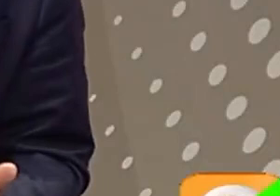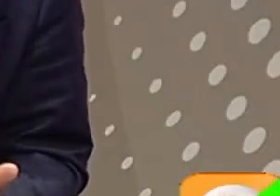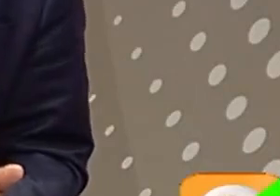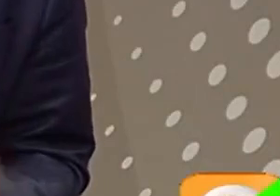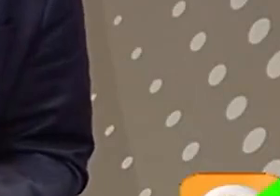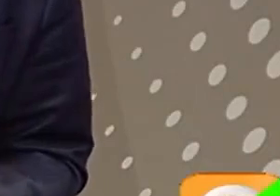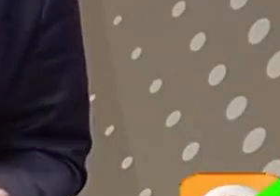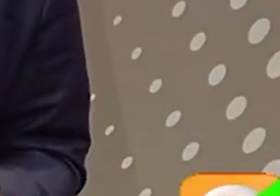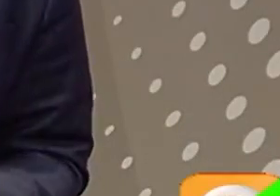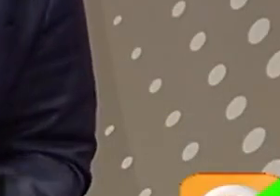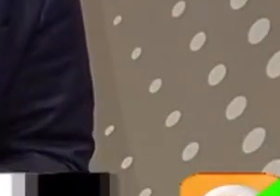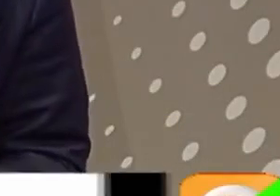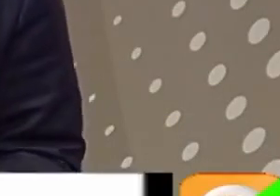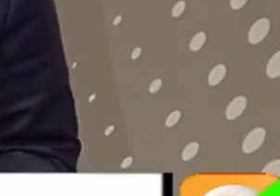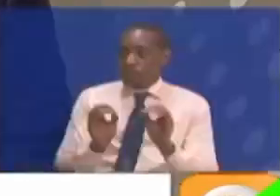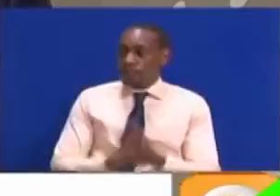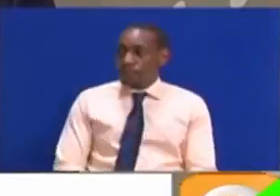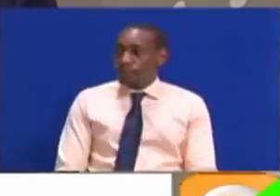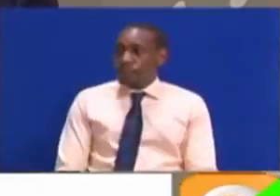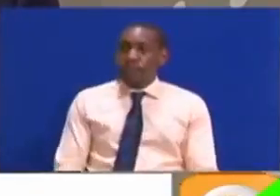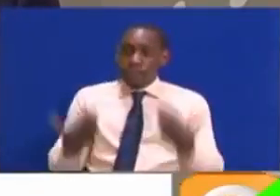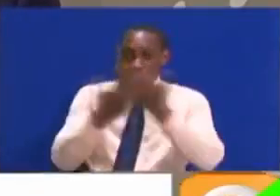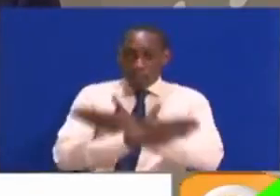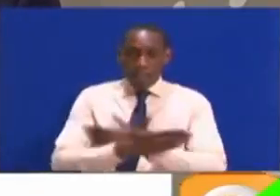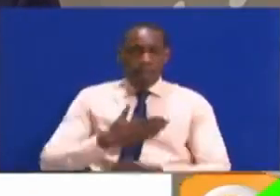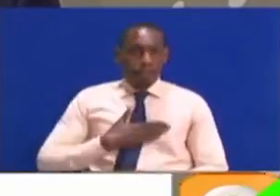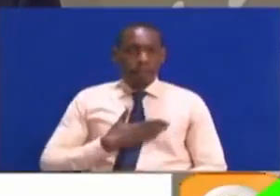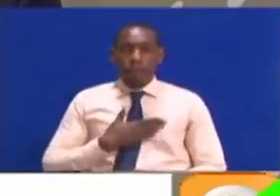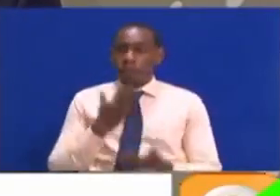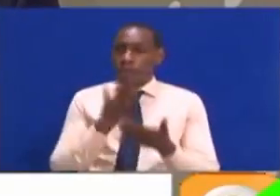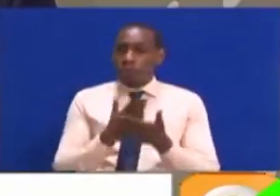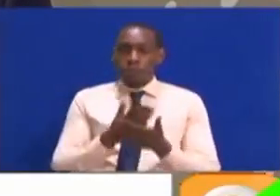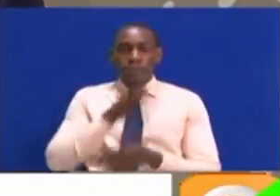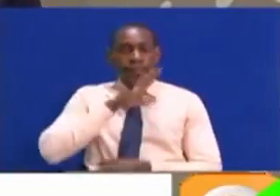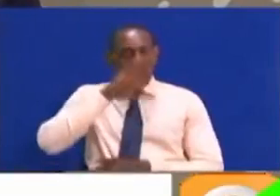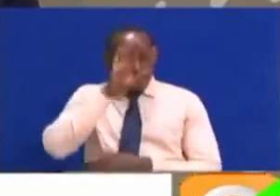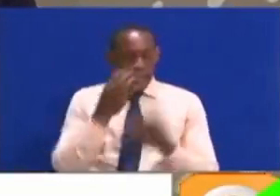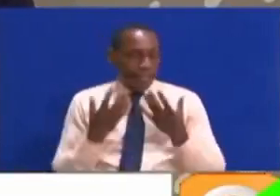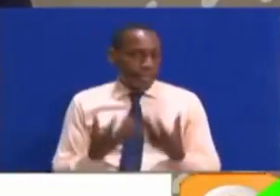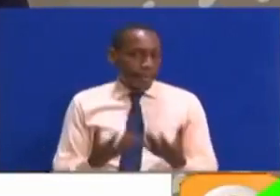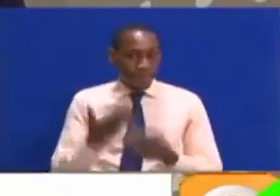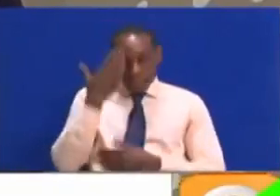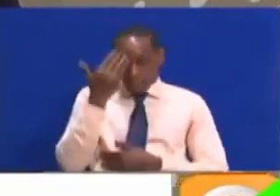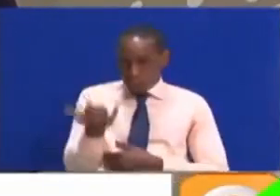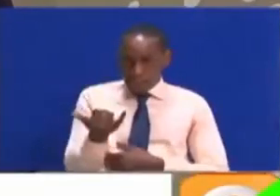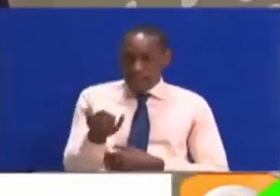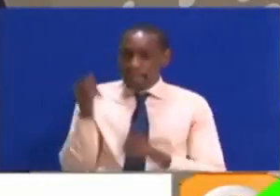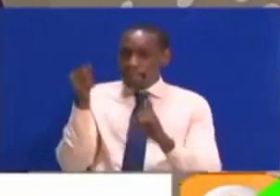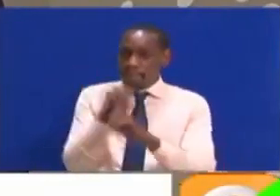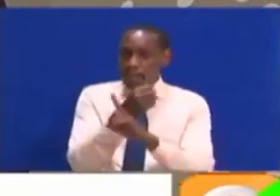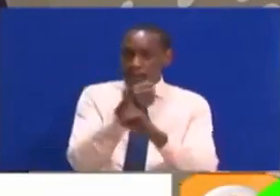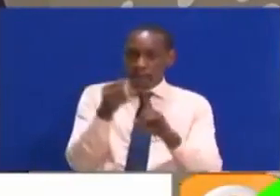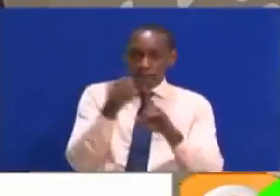This is very rare. I rarely start, but let me do it. Tonight, I am a deeply disappointed man. Because of the wave of